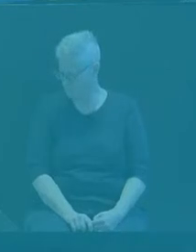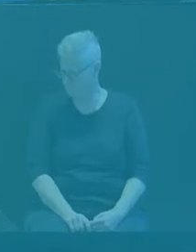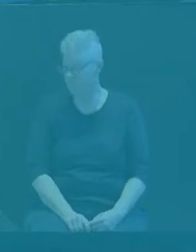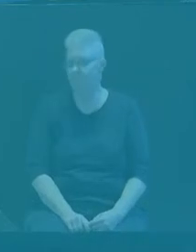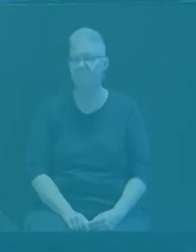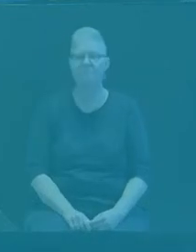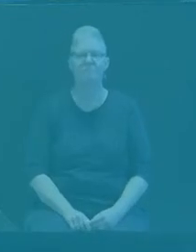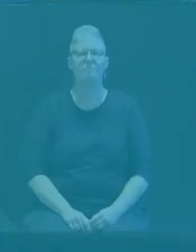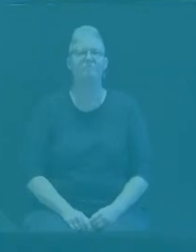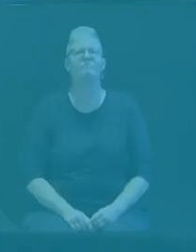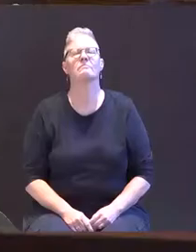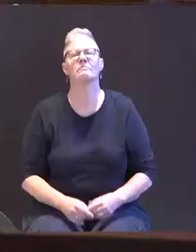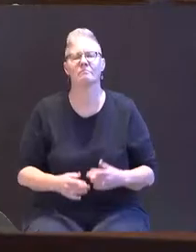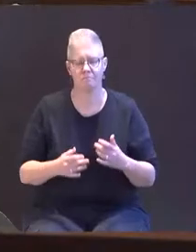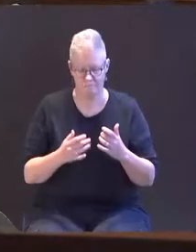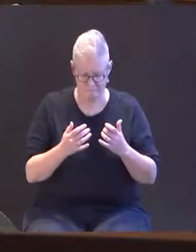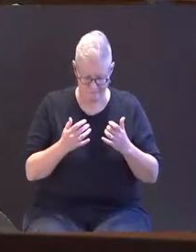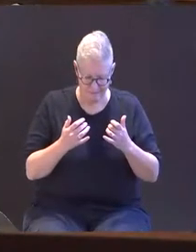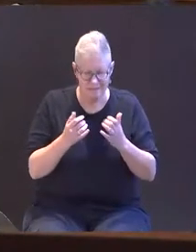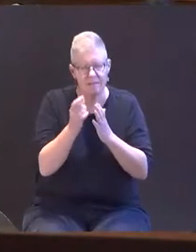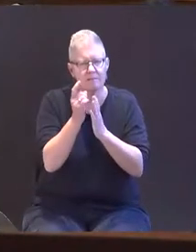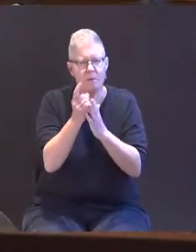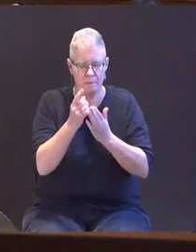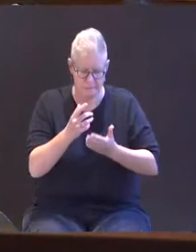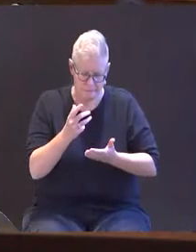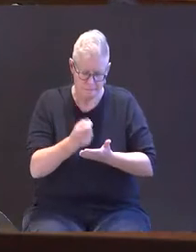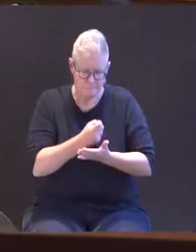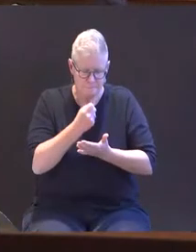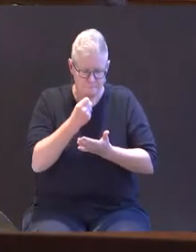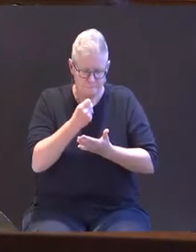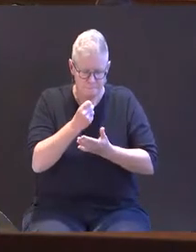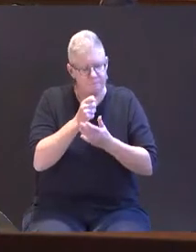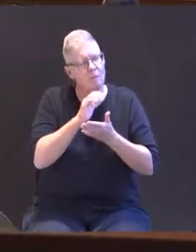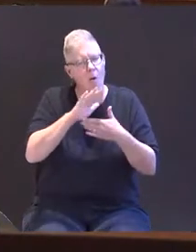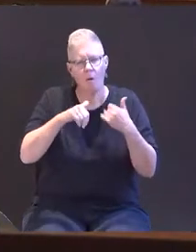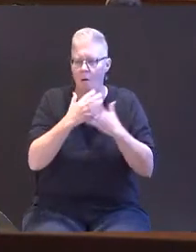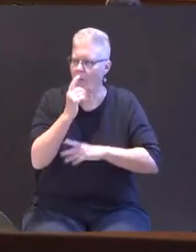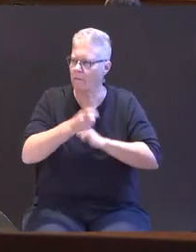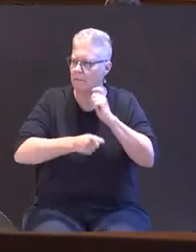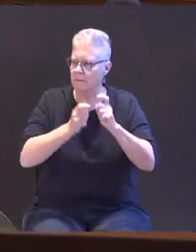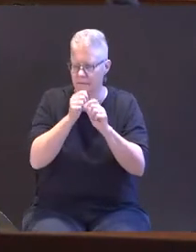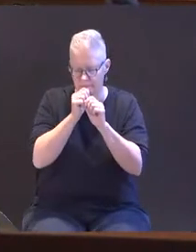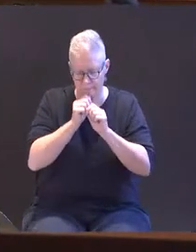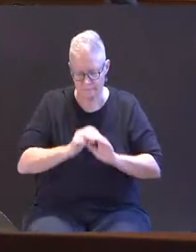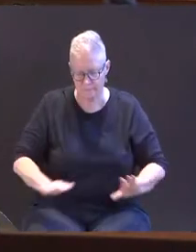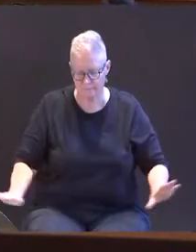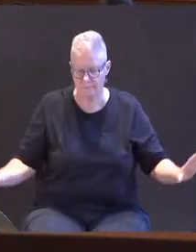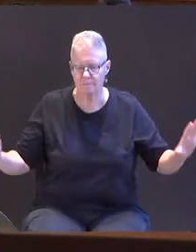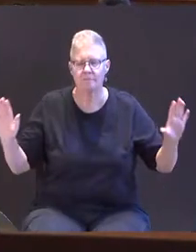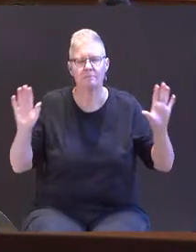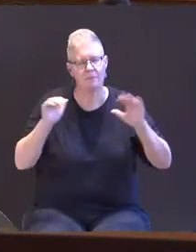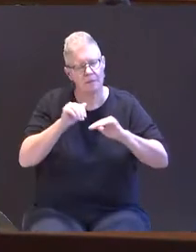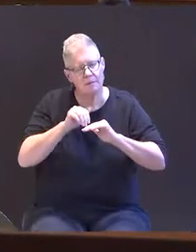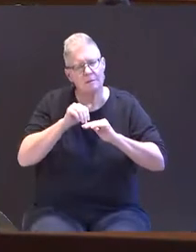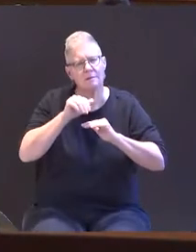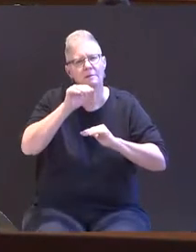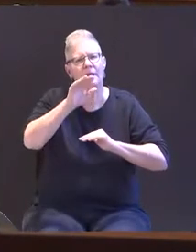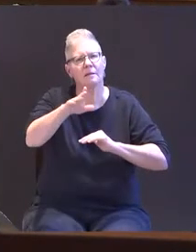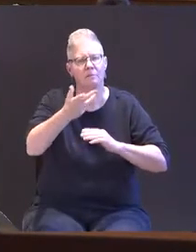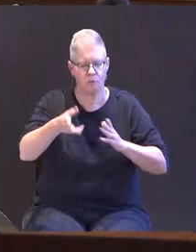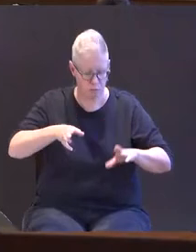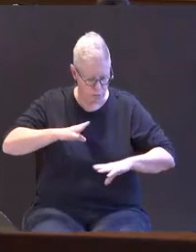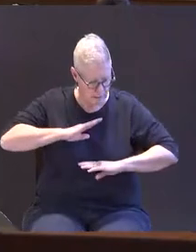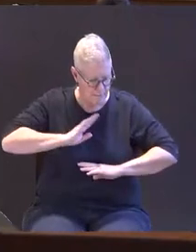So let us take just a moment as we bless these gifts. We bless all of the gifts, and we send them forth to fulfill our vision and